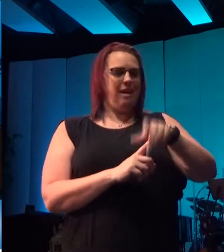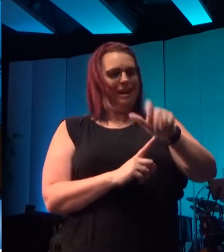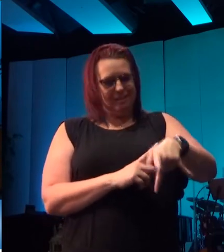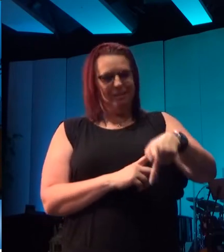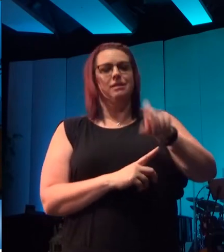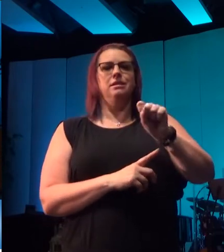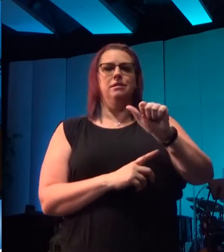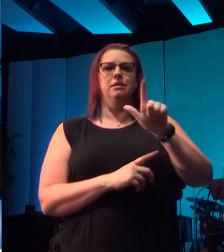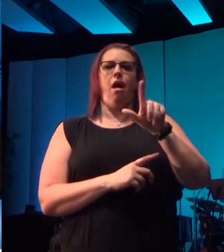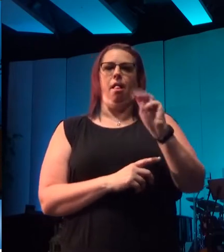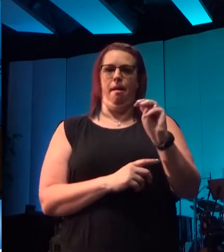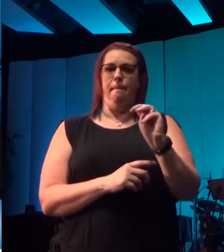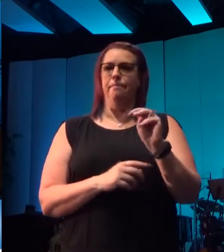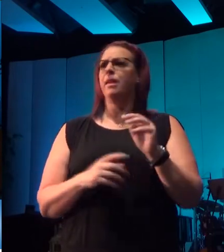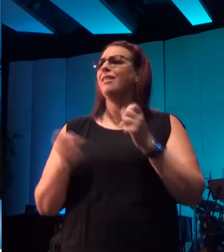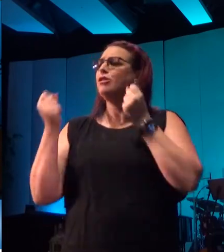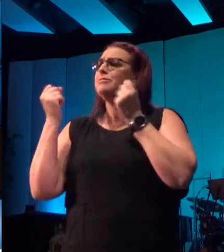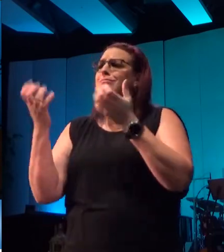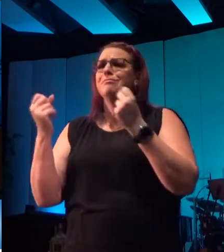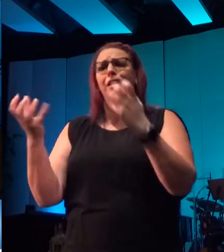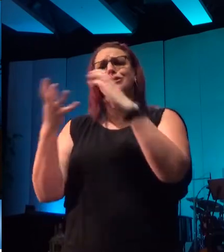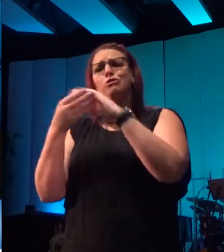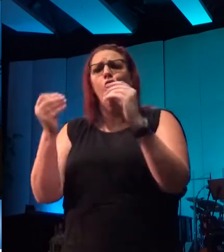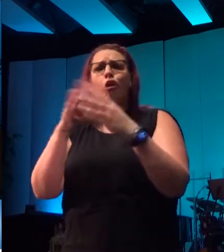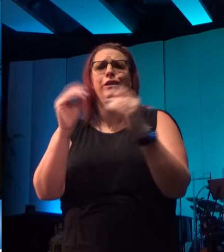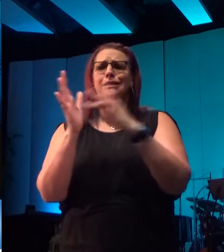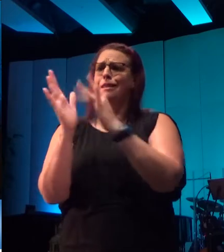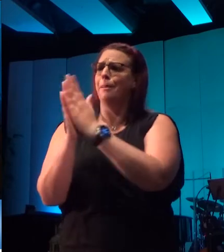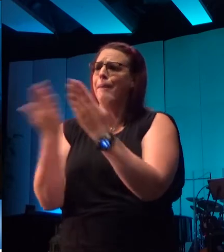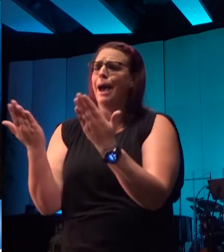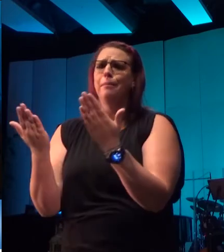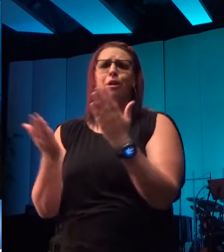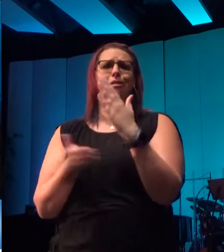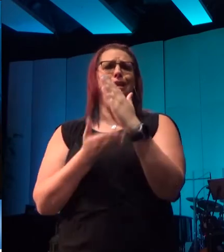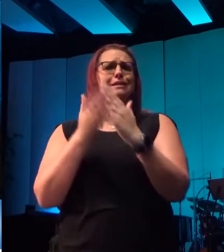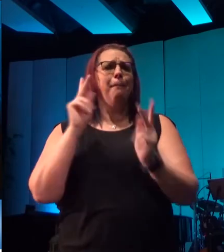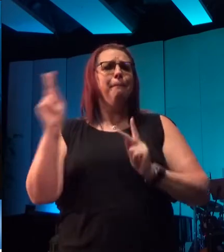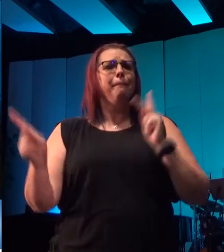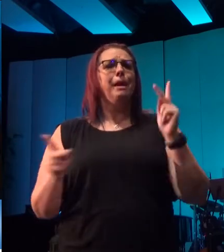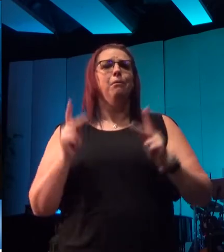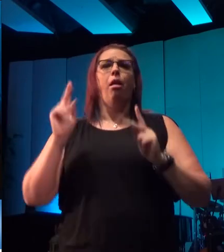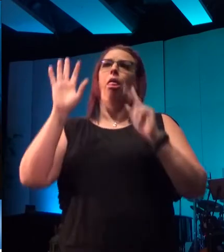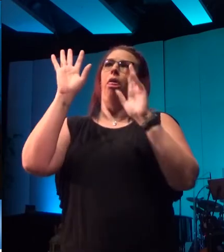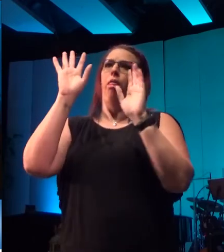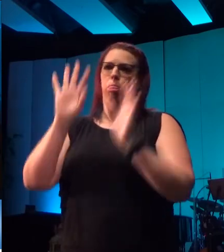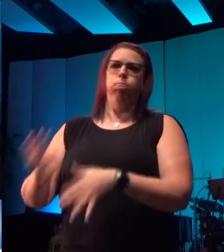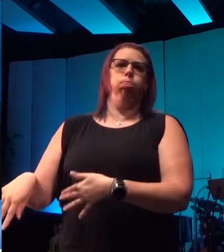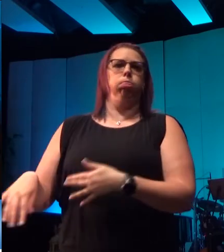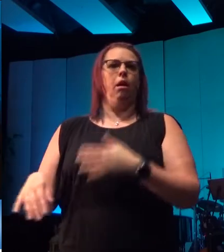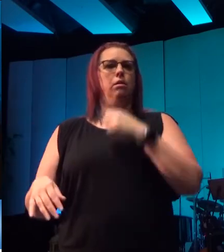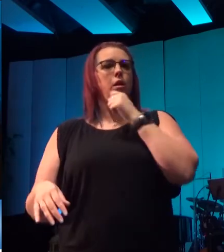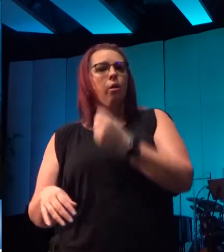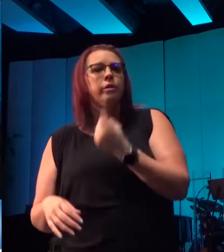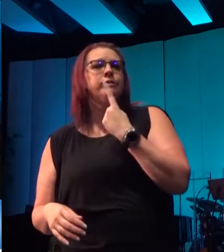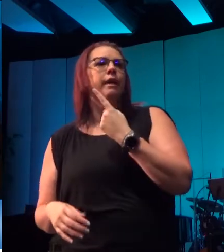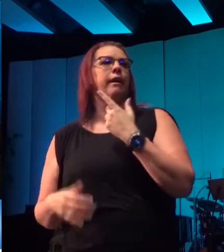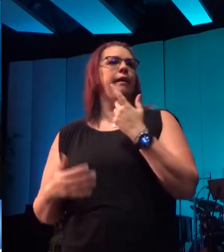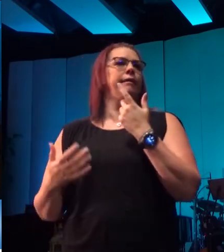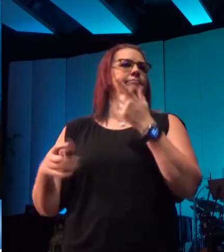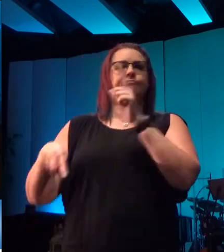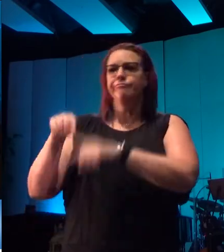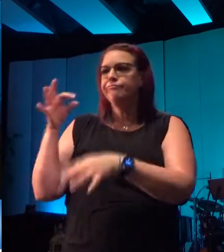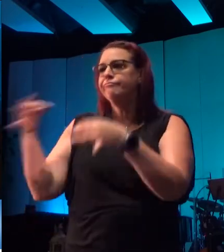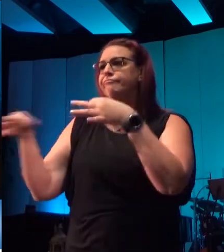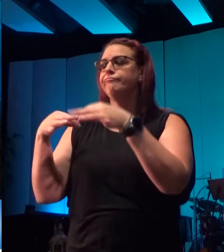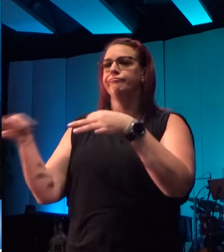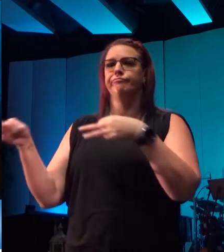folks have just jettisoned those gifts, those treasures, because they seem inexplicable or hard to understand and